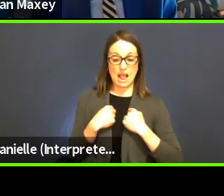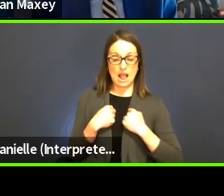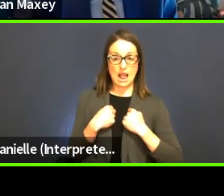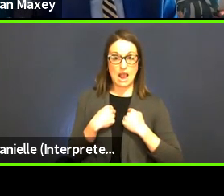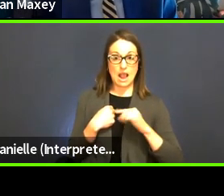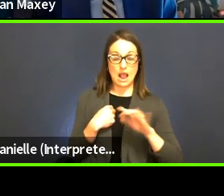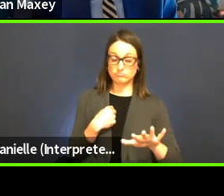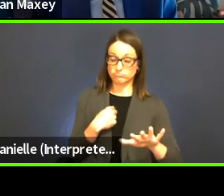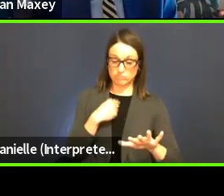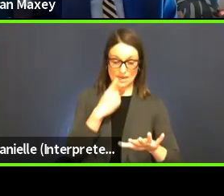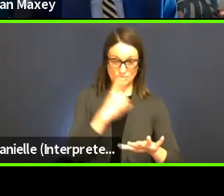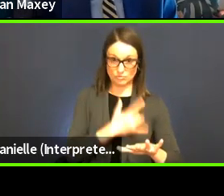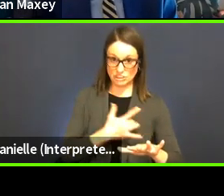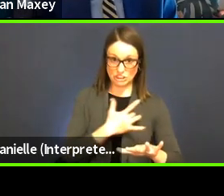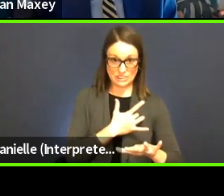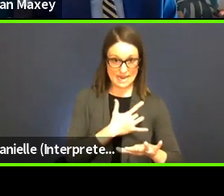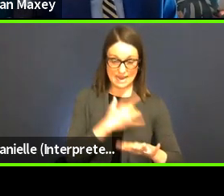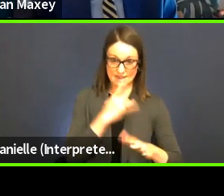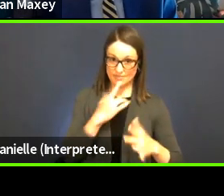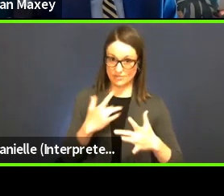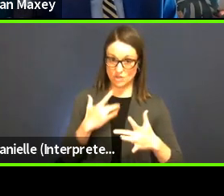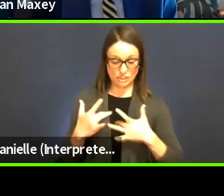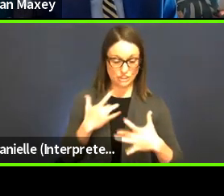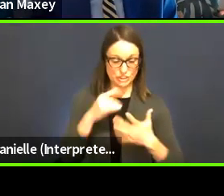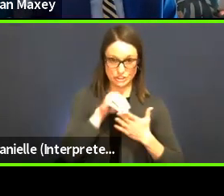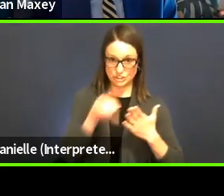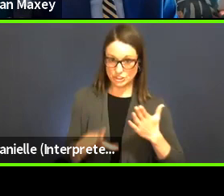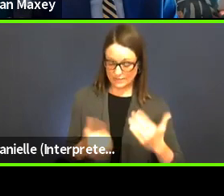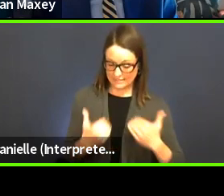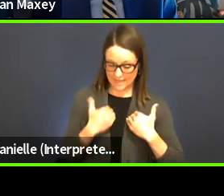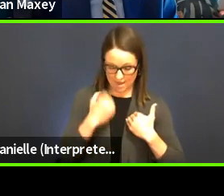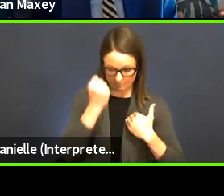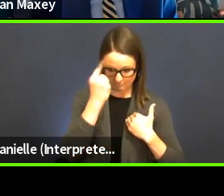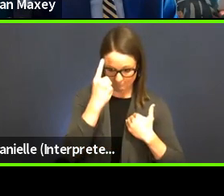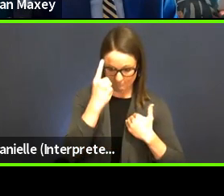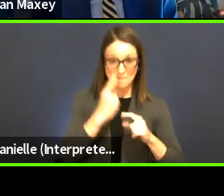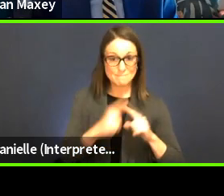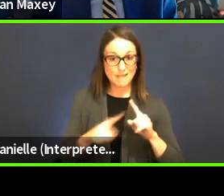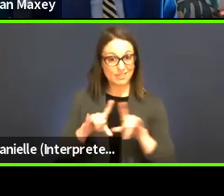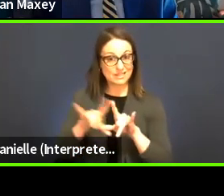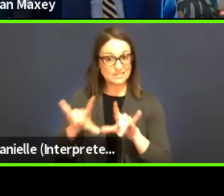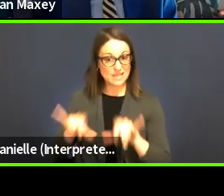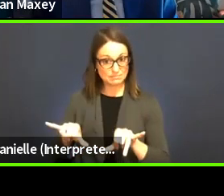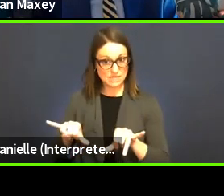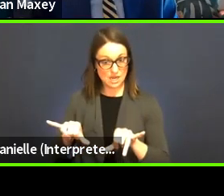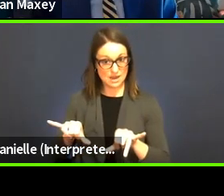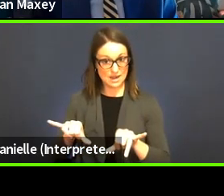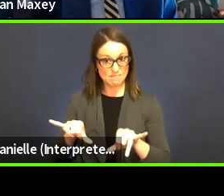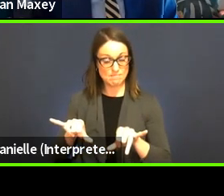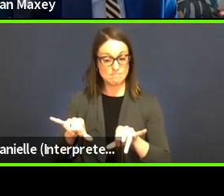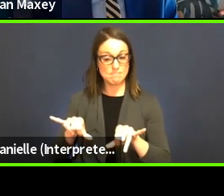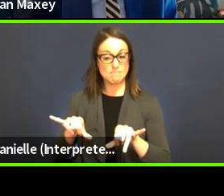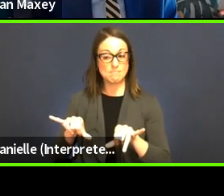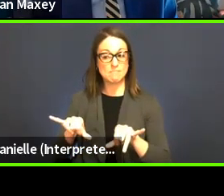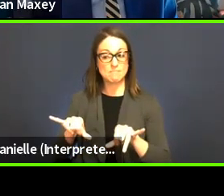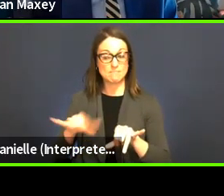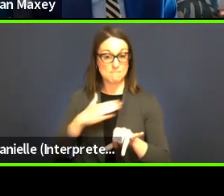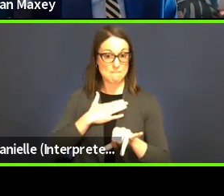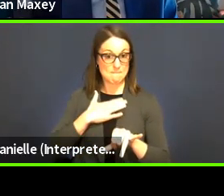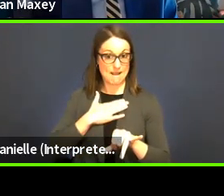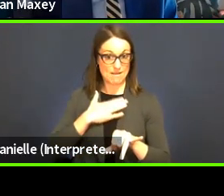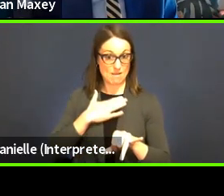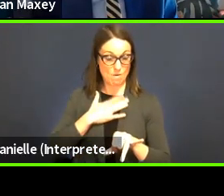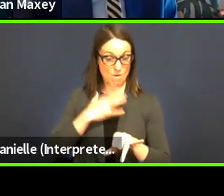very much appreciate the concern that the students have. And at the same time, because of my own experiences